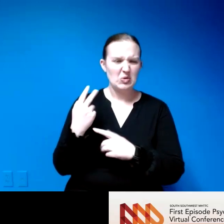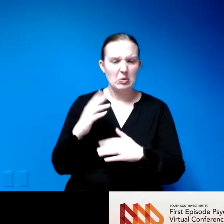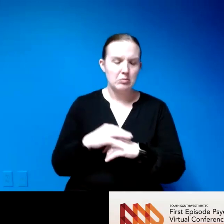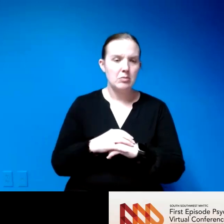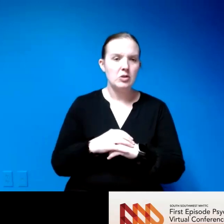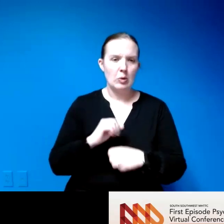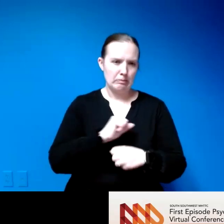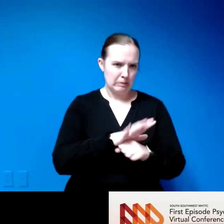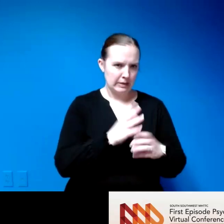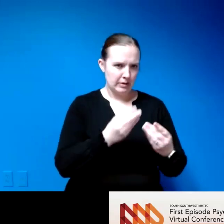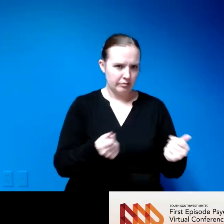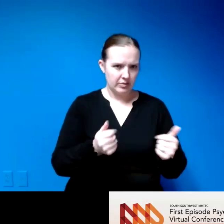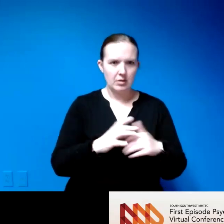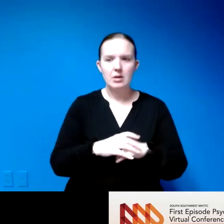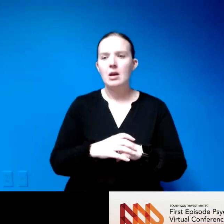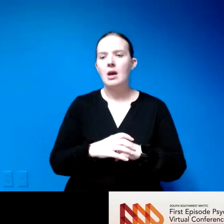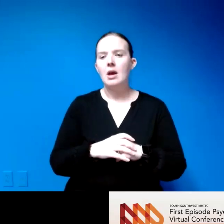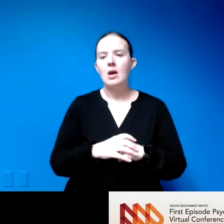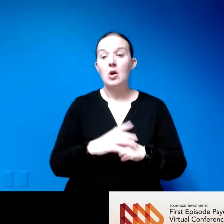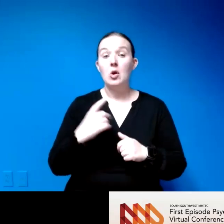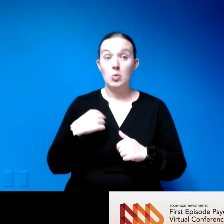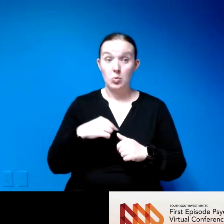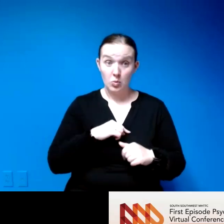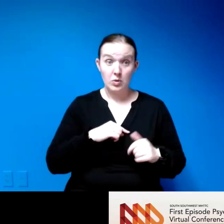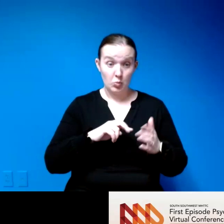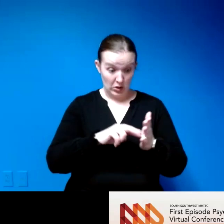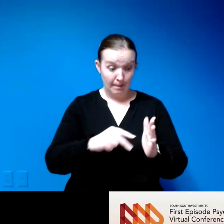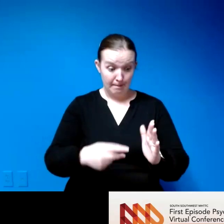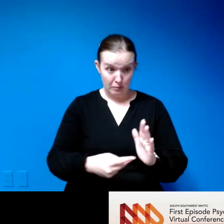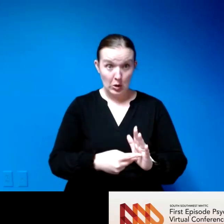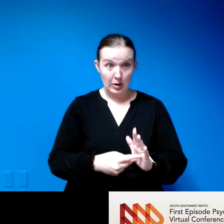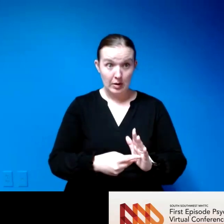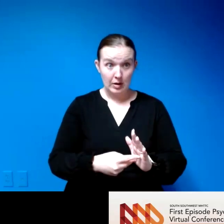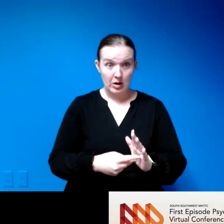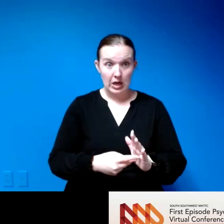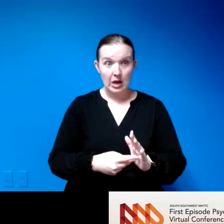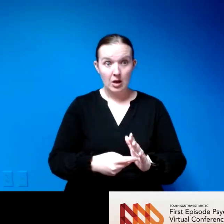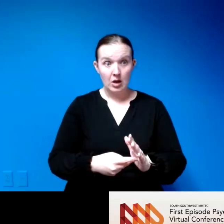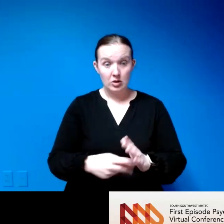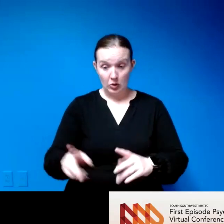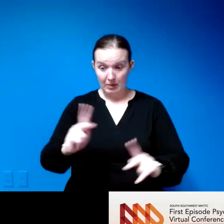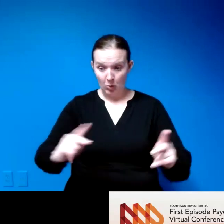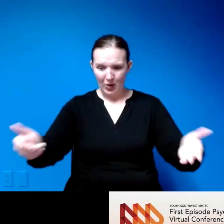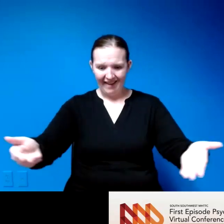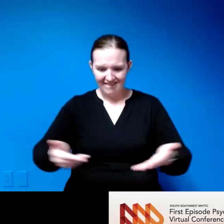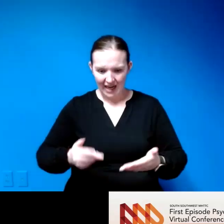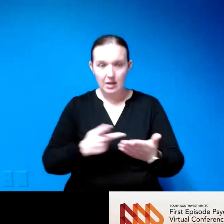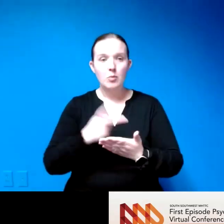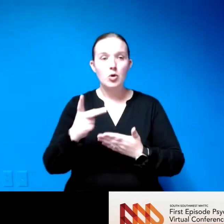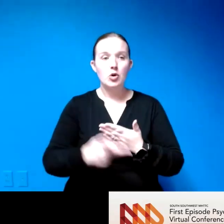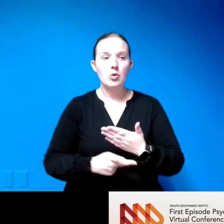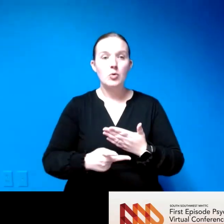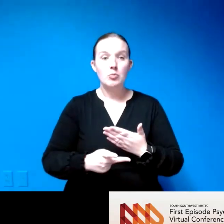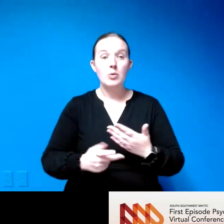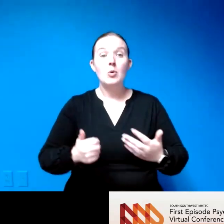started, we were very intentional to invite people to our program with lived